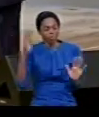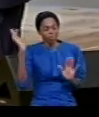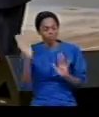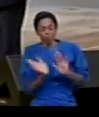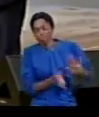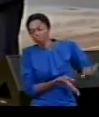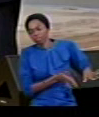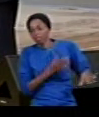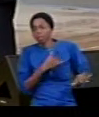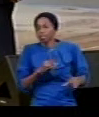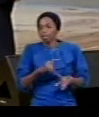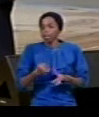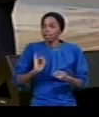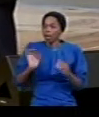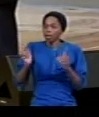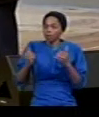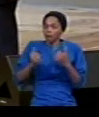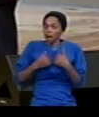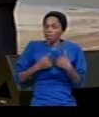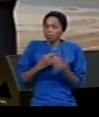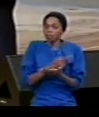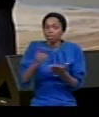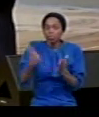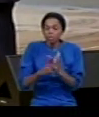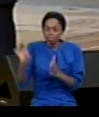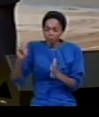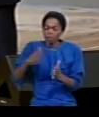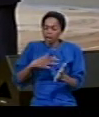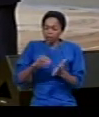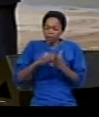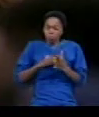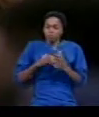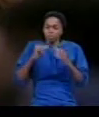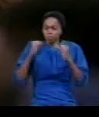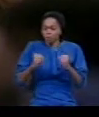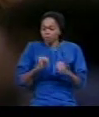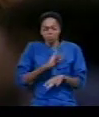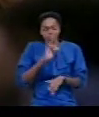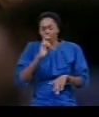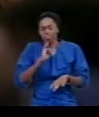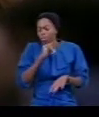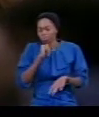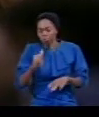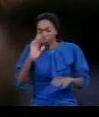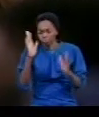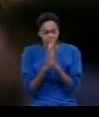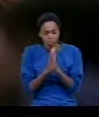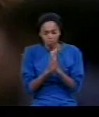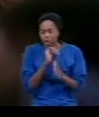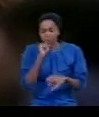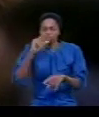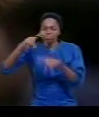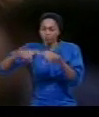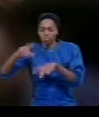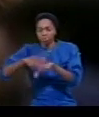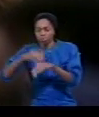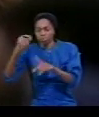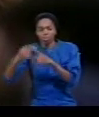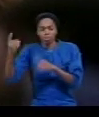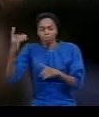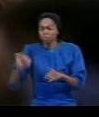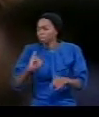will have righteousness by my own strength. I don't have to pray. I don't have to lean upon the Lord. I don't